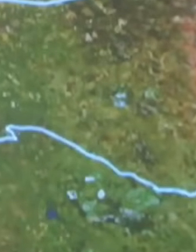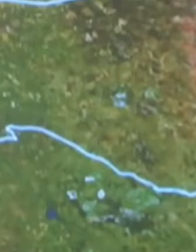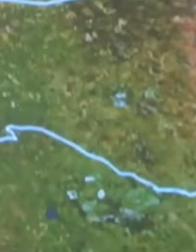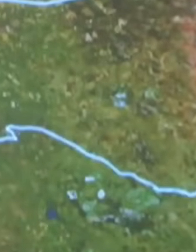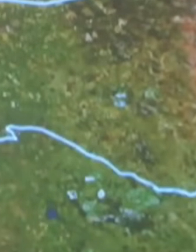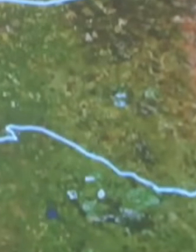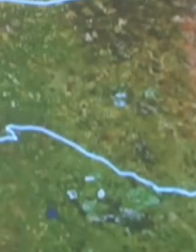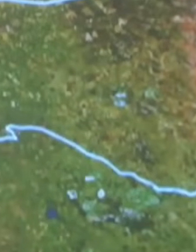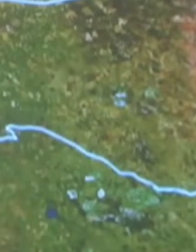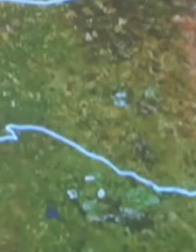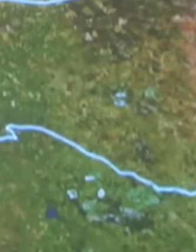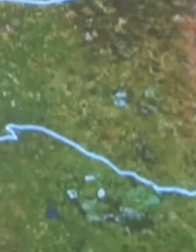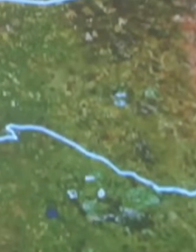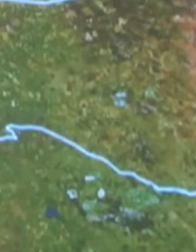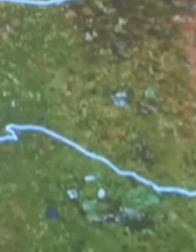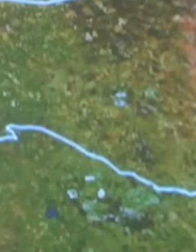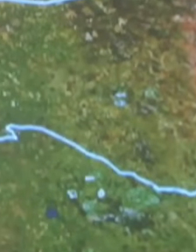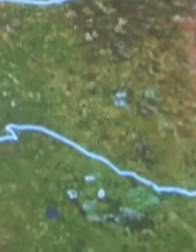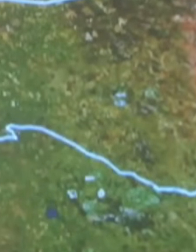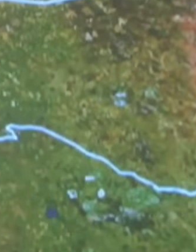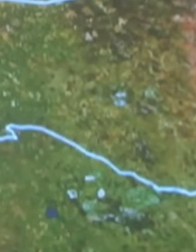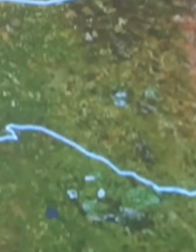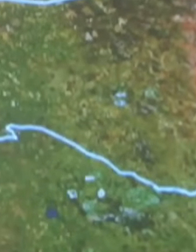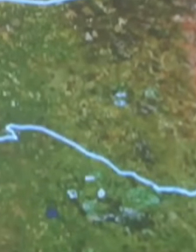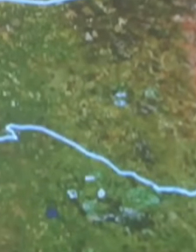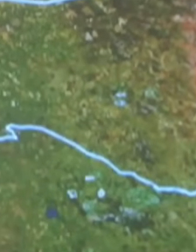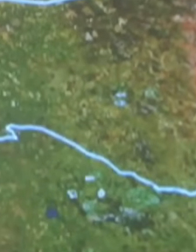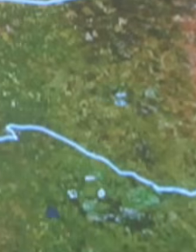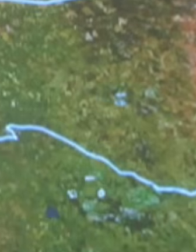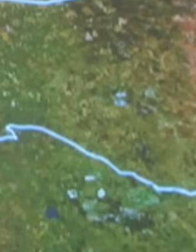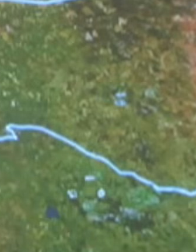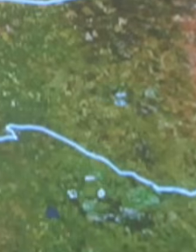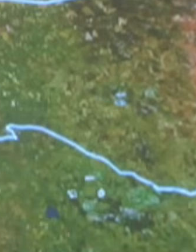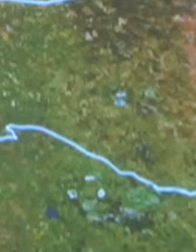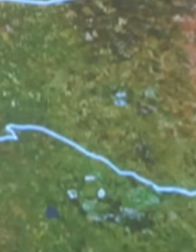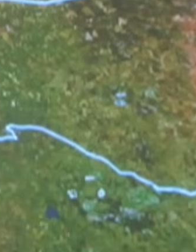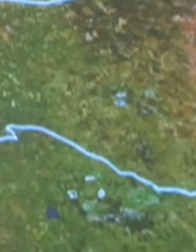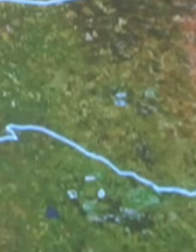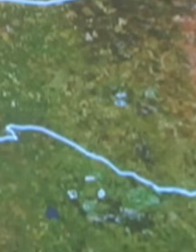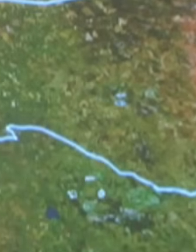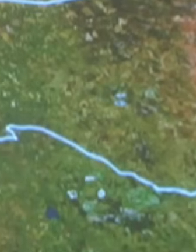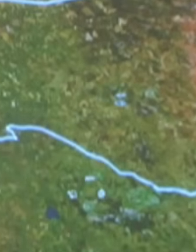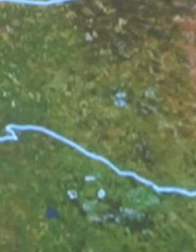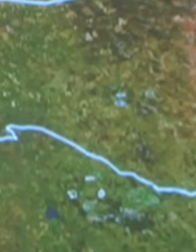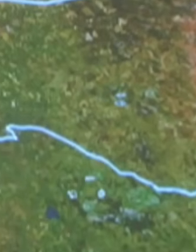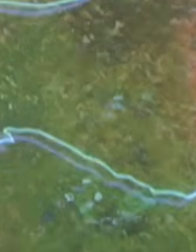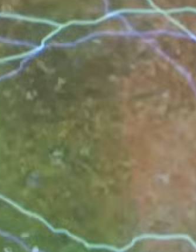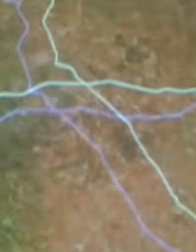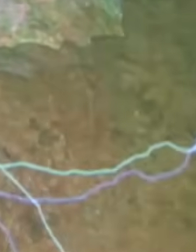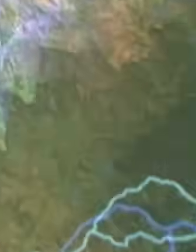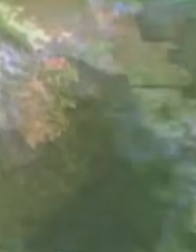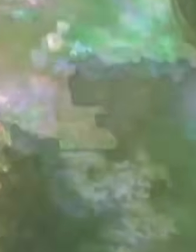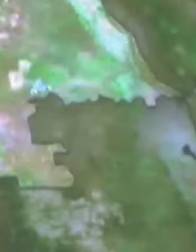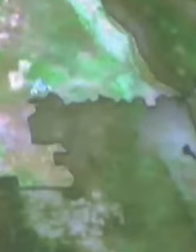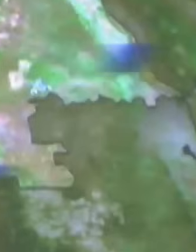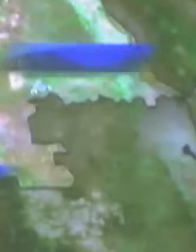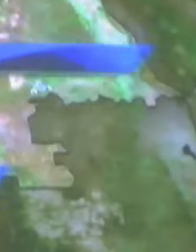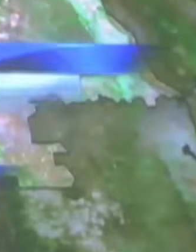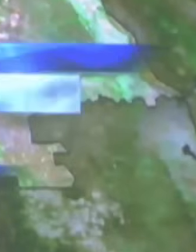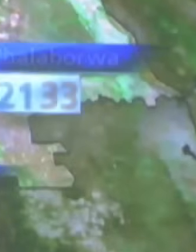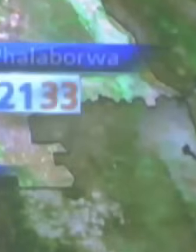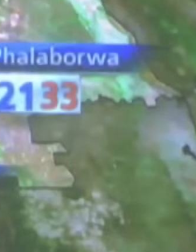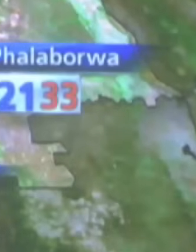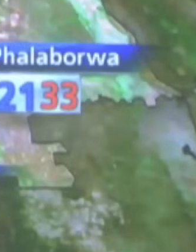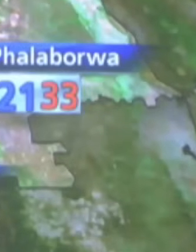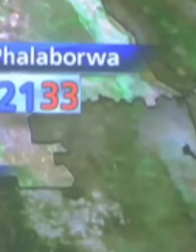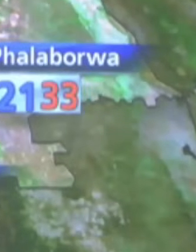itikanetseng ka mafatsana fela a itsedeng a dadu ma ha re shebile hona ka Johannesburg le hona Pretoria Momodi di gla di tla ritha fela ho mashome a mabedi a metso e robedi kaofela ya